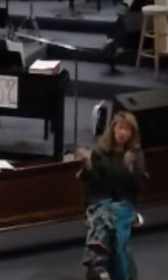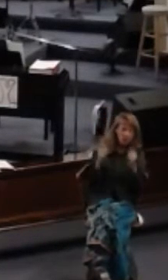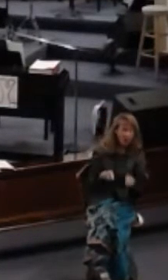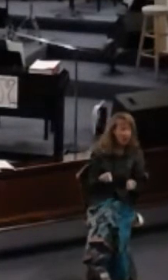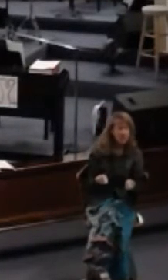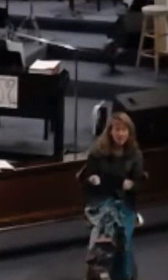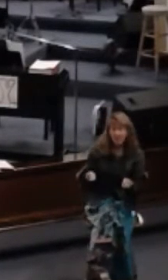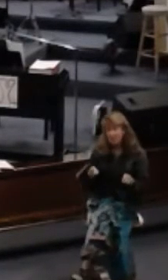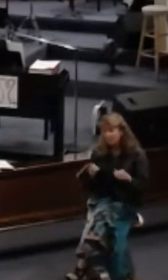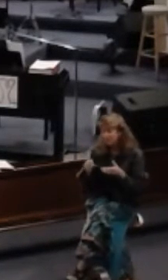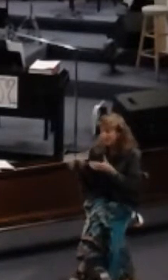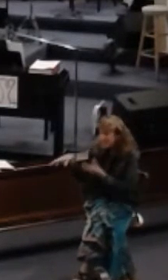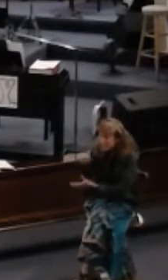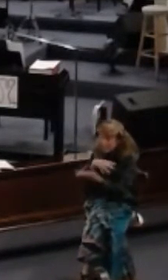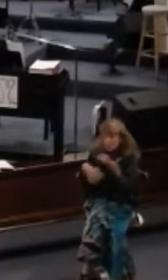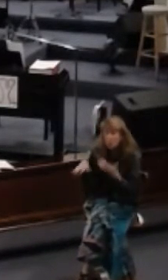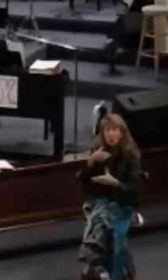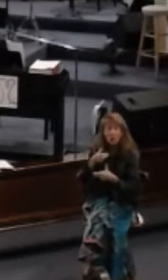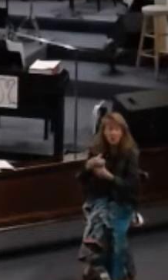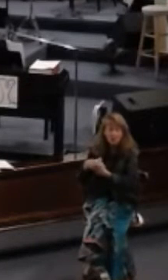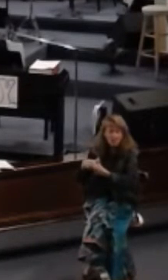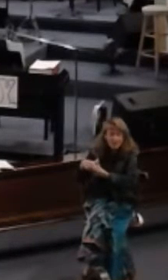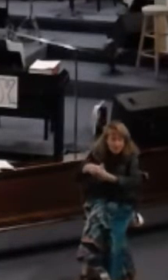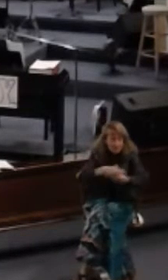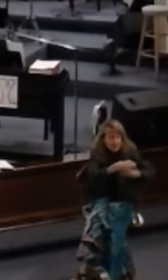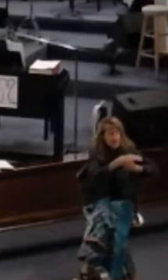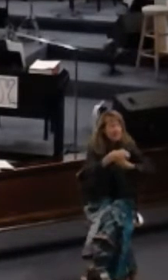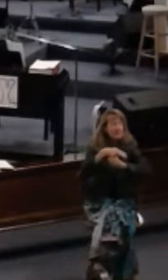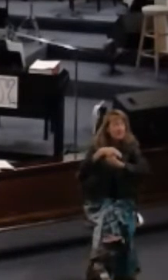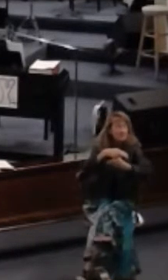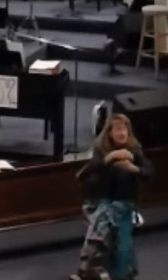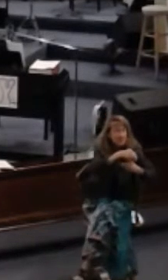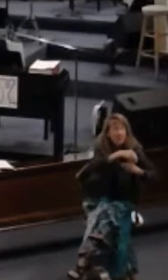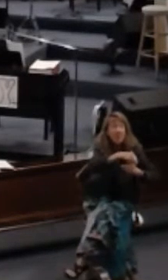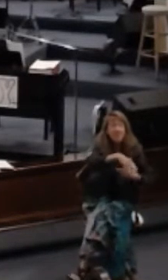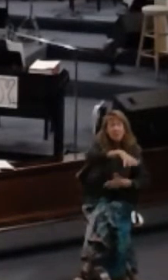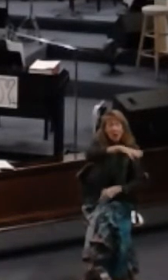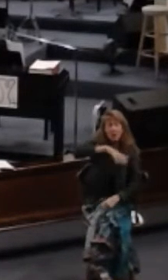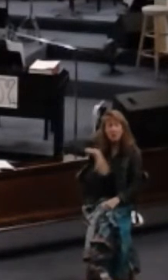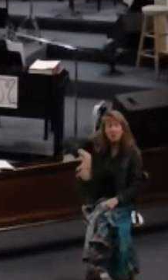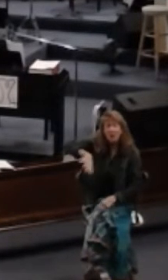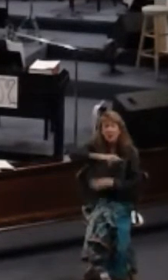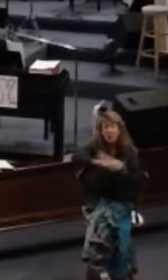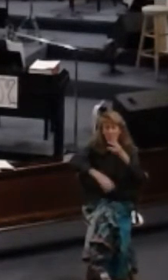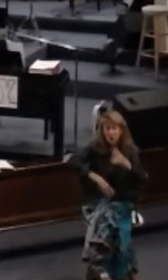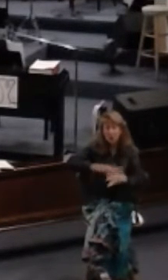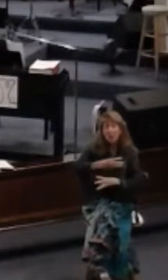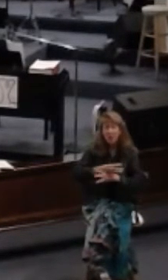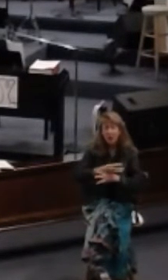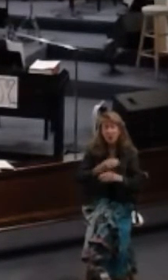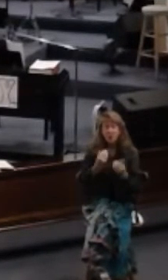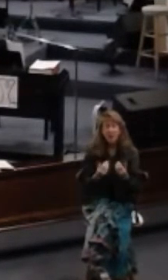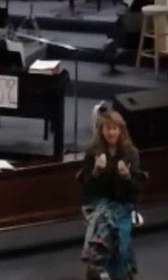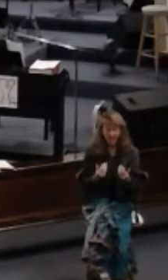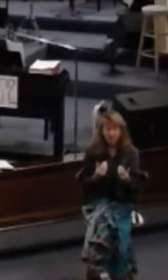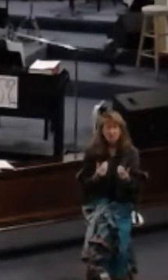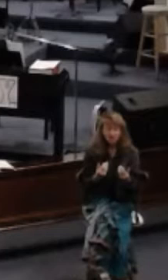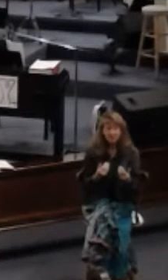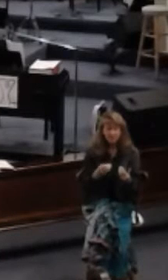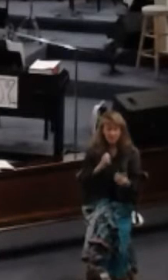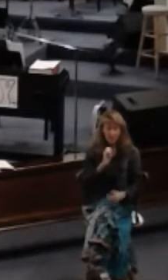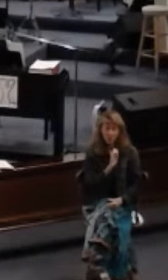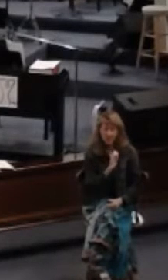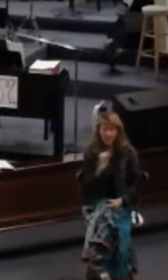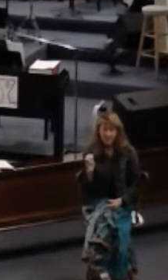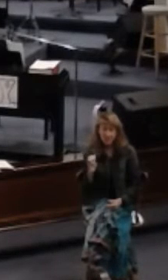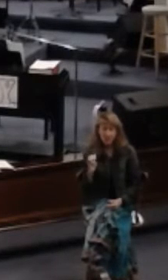we pray for our brothers and sisters around the world, especially along the eastern coast and down